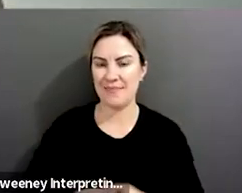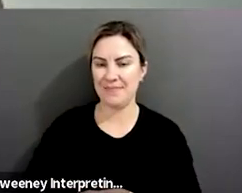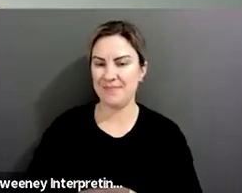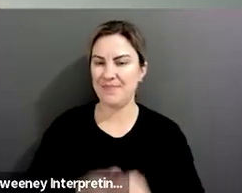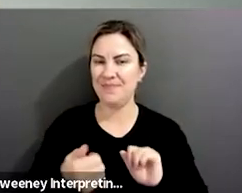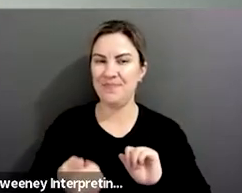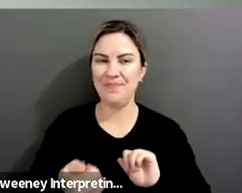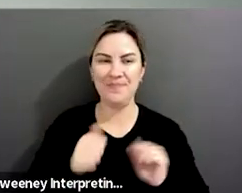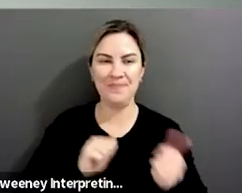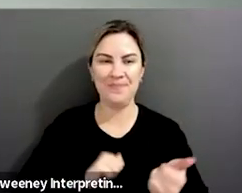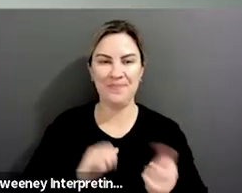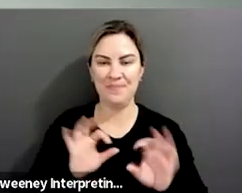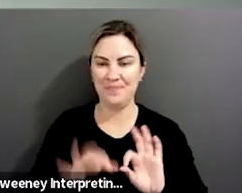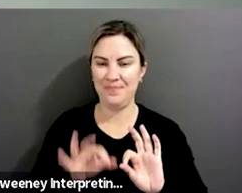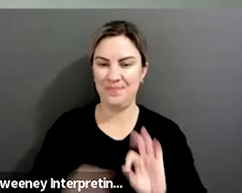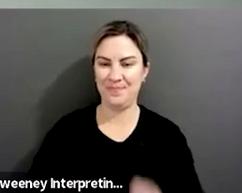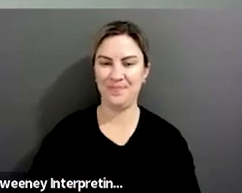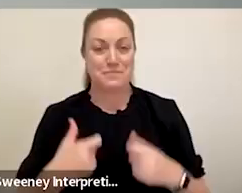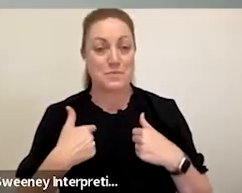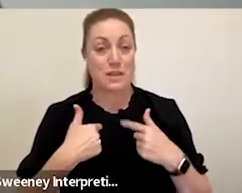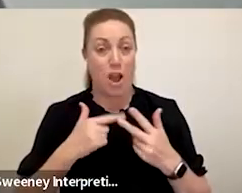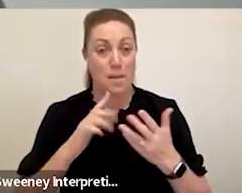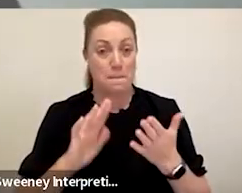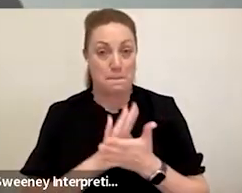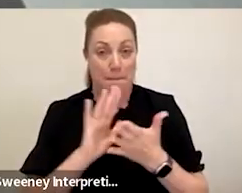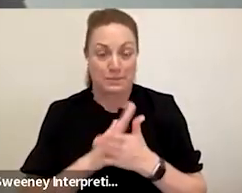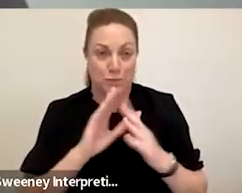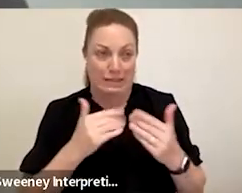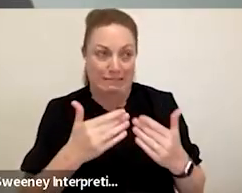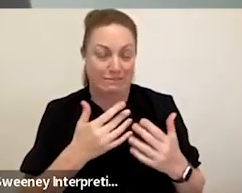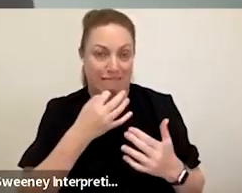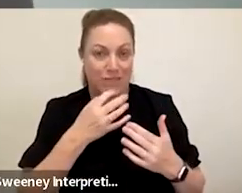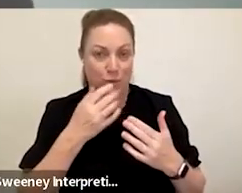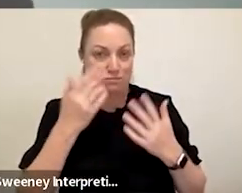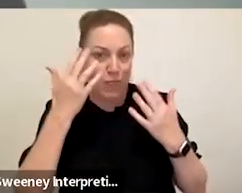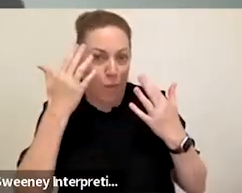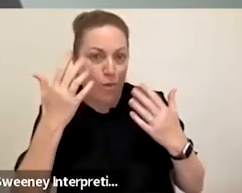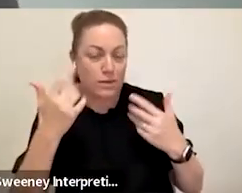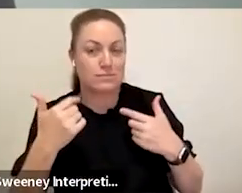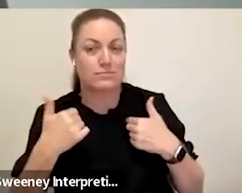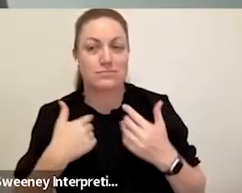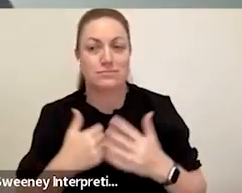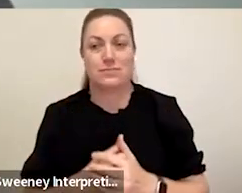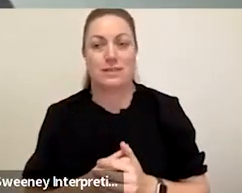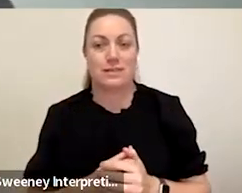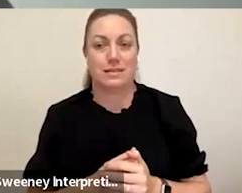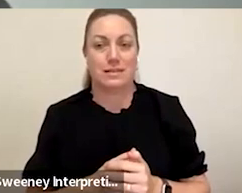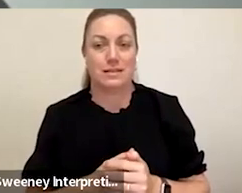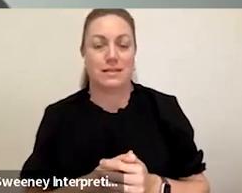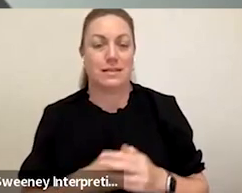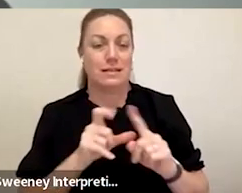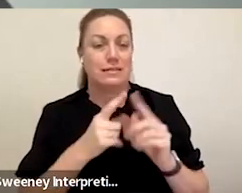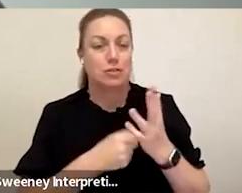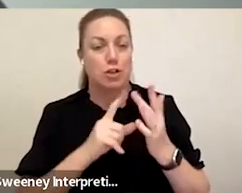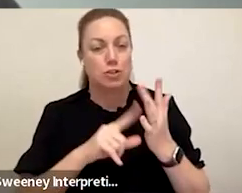few thoughts, because I would say that our team, which includes my postdoctoral fellow, Dr. Jade Chang, who is